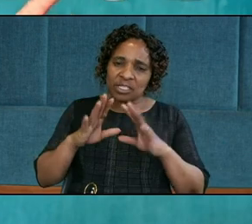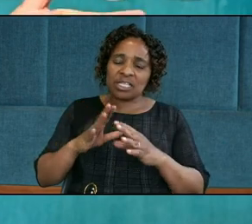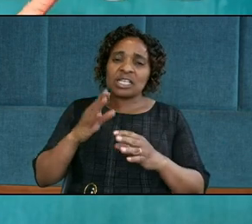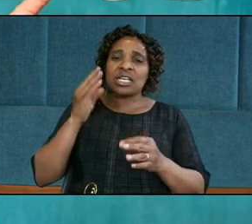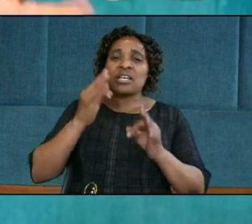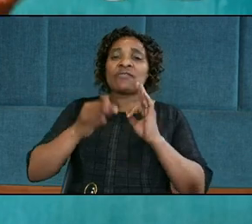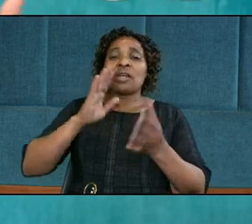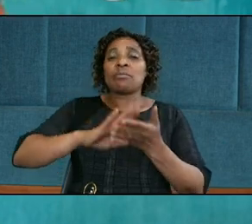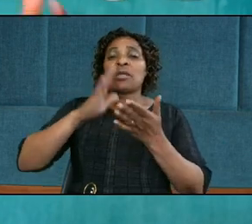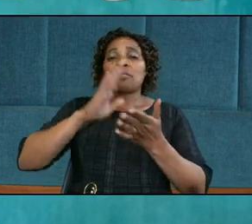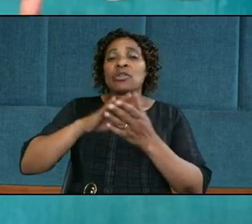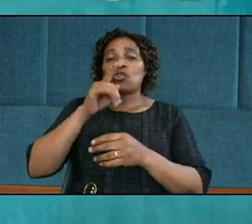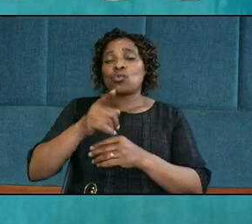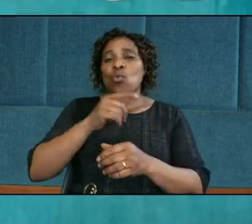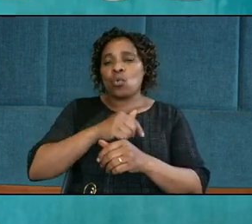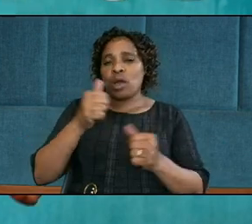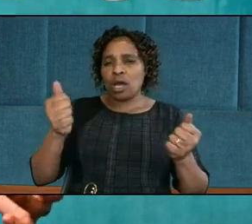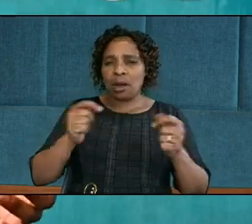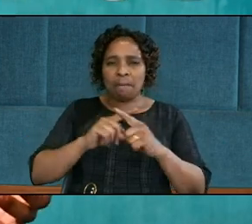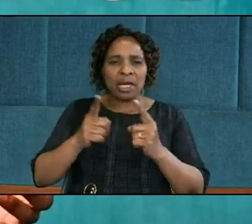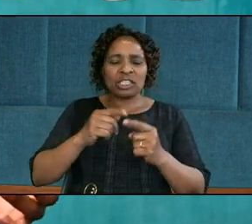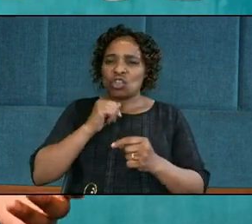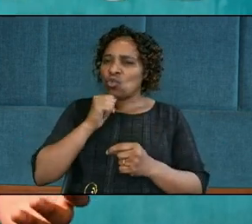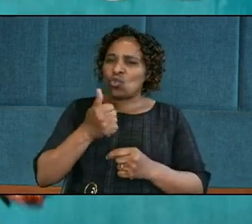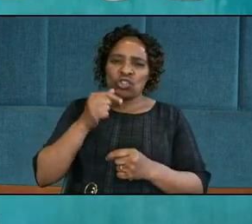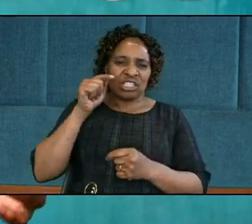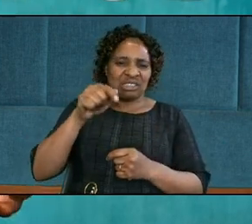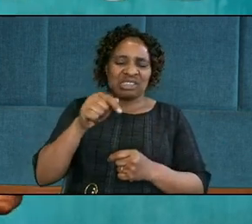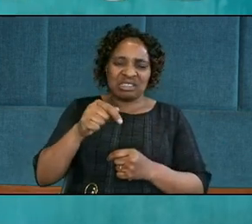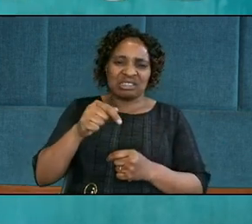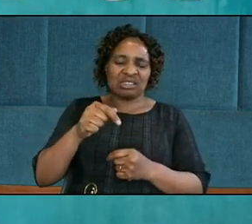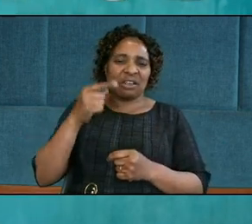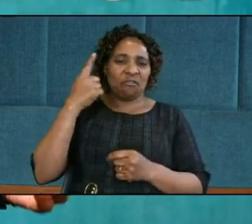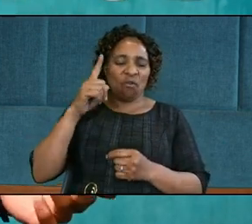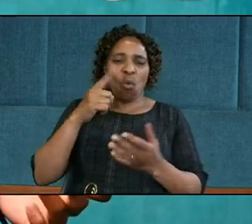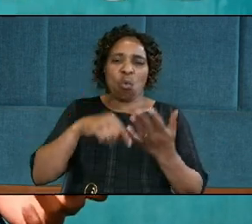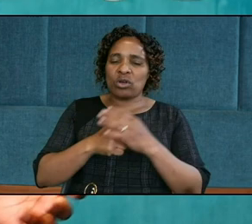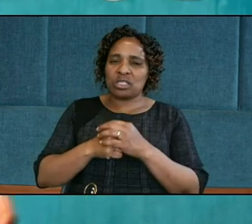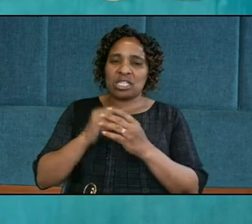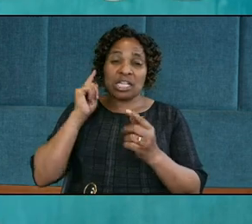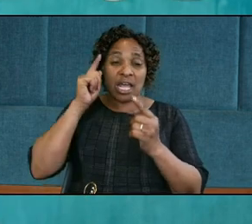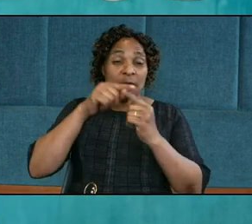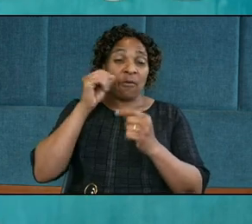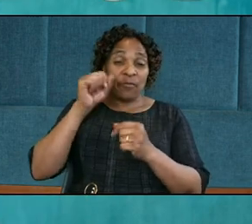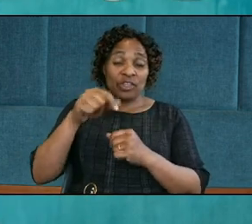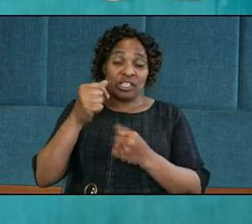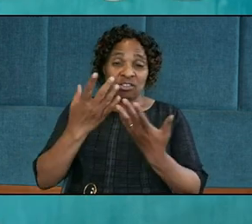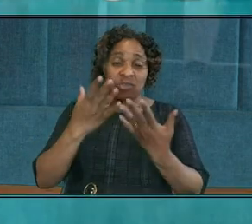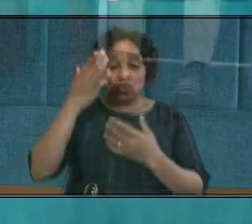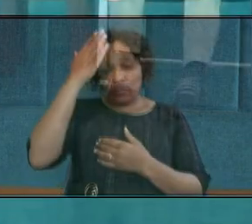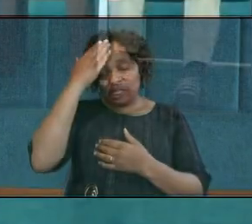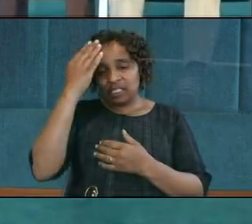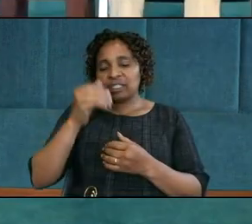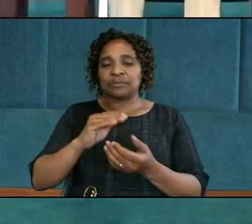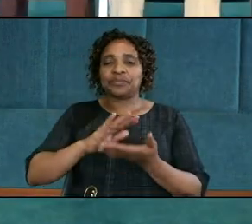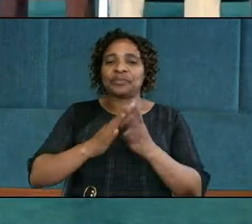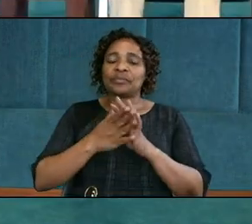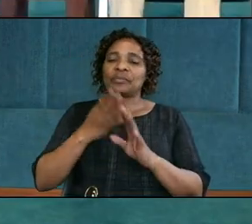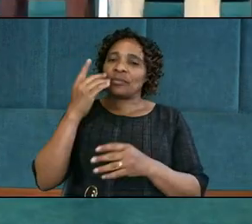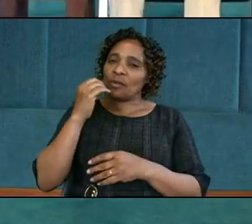well and good, but it was that was not the essence of it. So that's what humility is. Yeah, thank you so